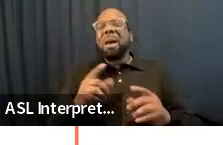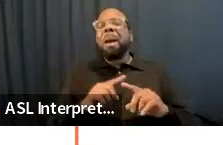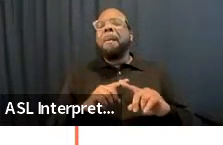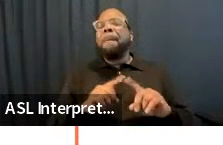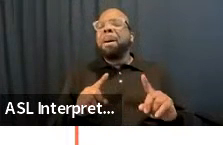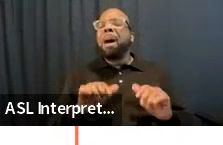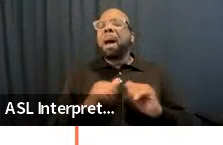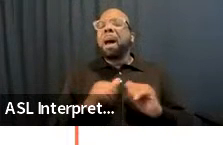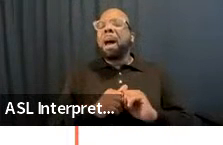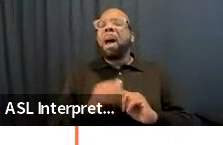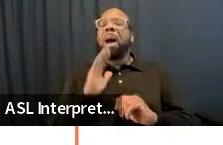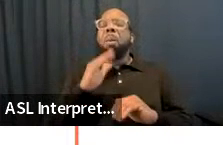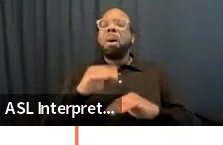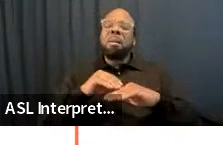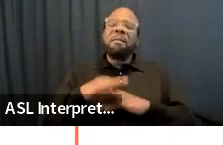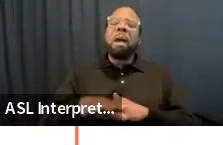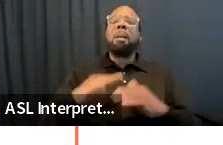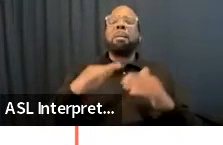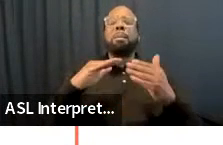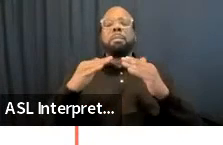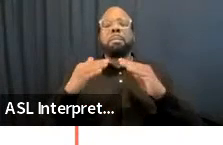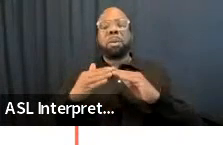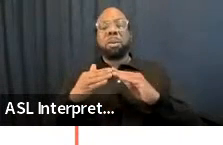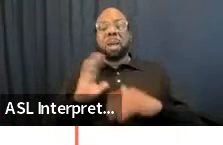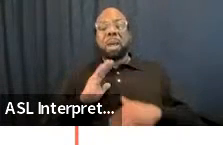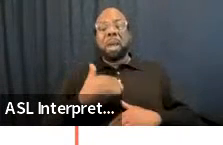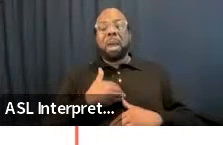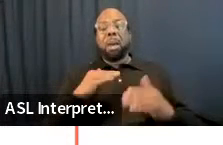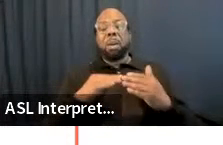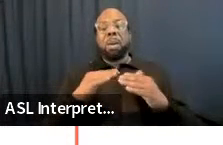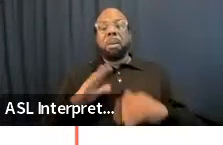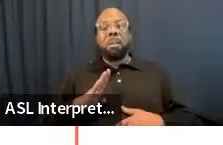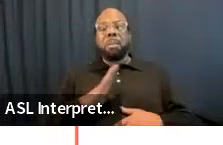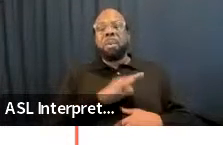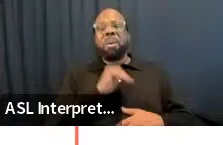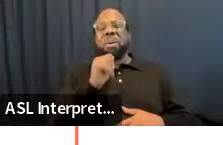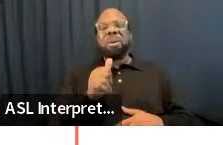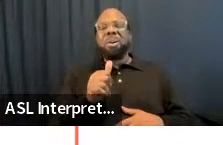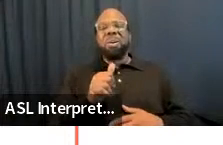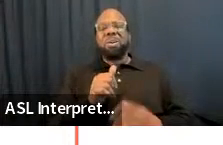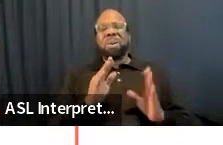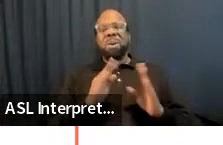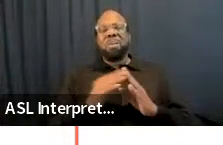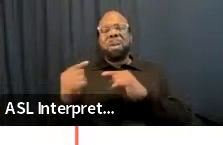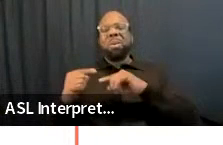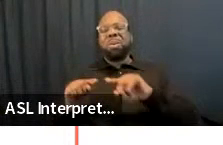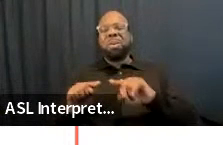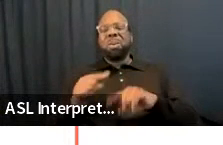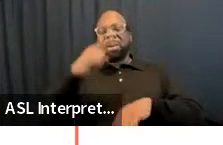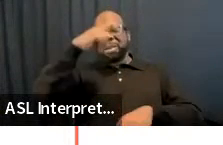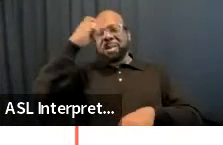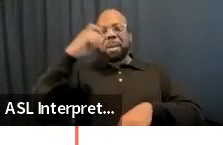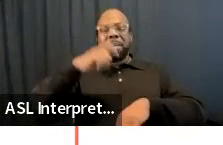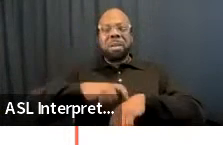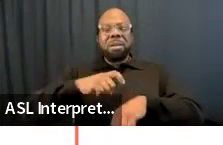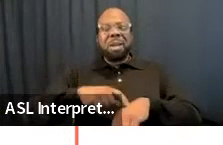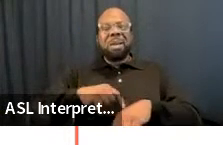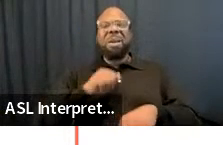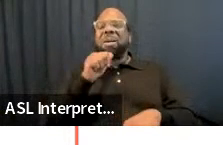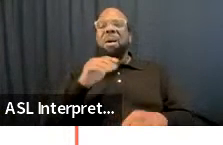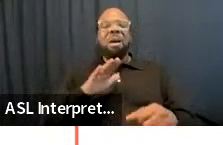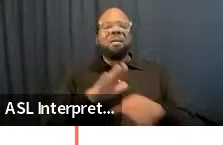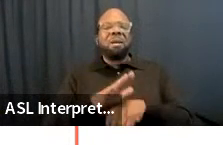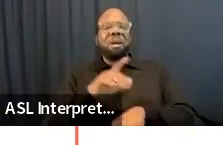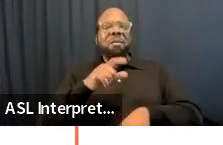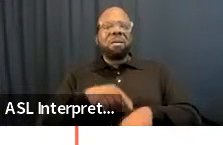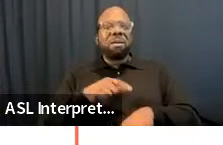change or affect our community. Our community board doesn't meet over the summer, and I'm worried we won't have enough time given the schedule to